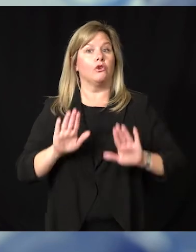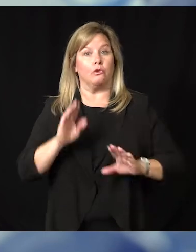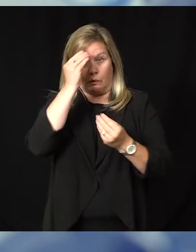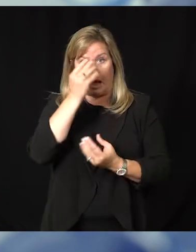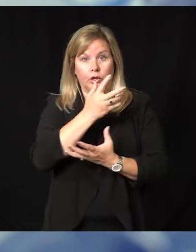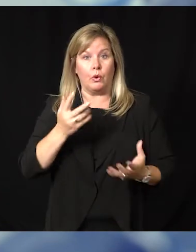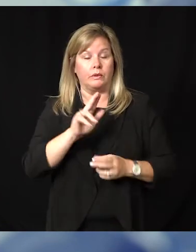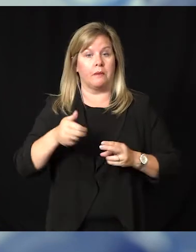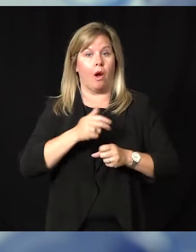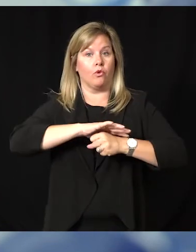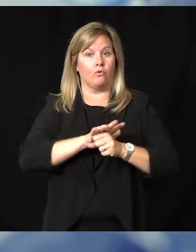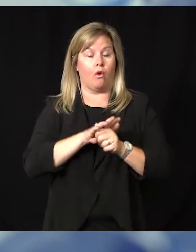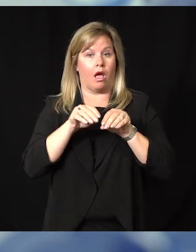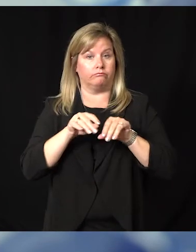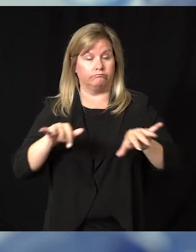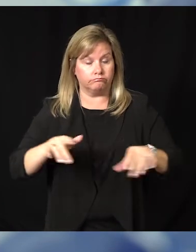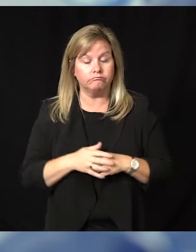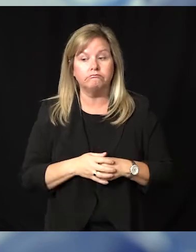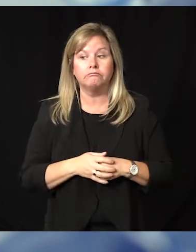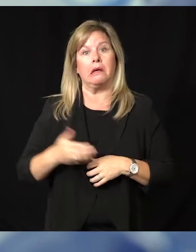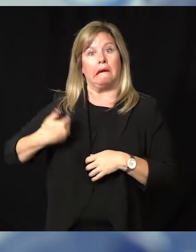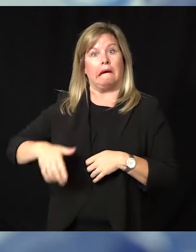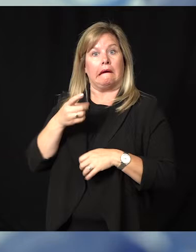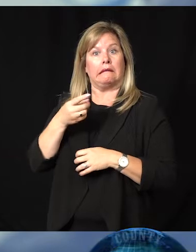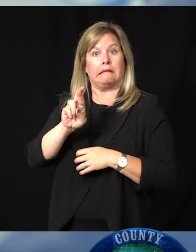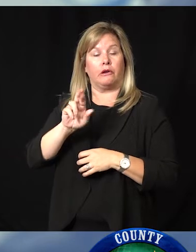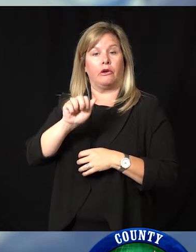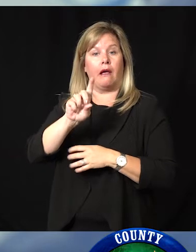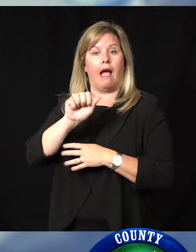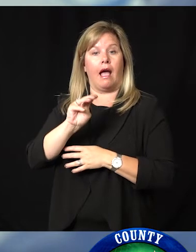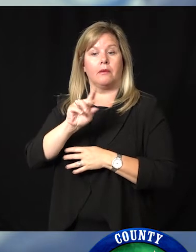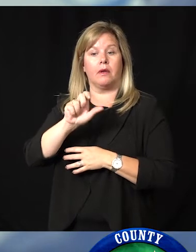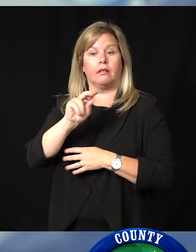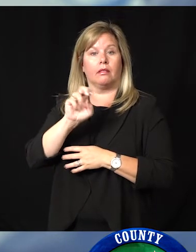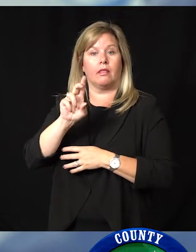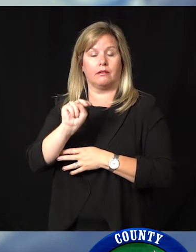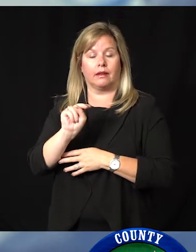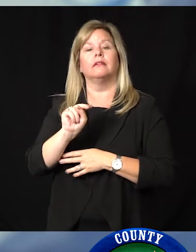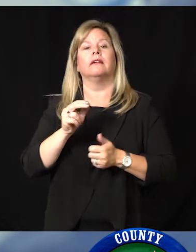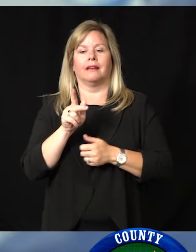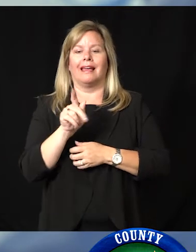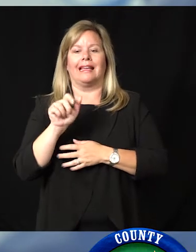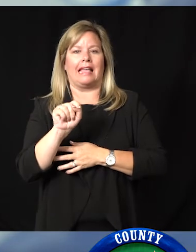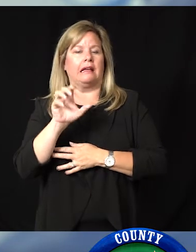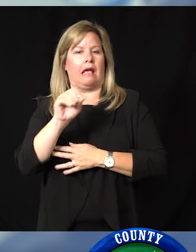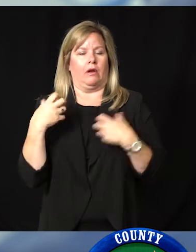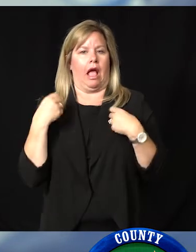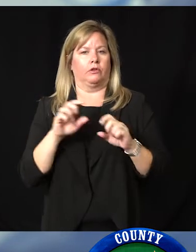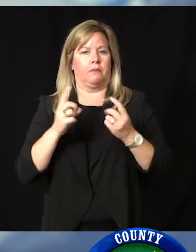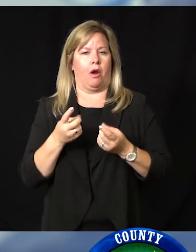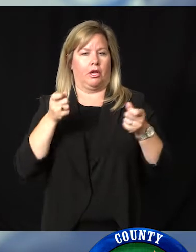More great news today about coronavirus trends. Hello everyone, I'm Dr. Adam London, Director of the Kent County Health Department. We are